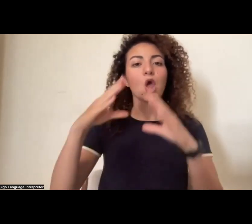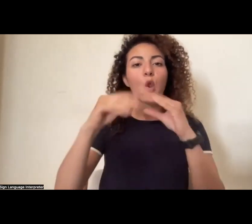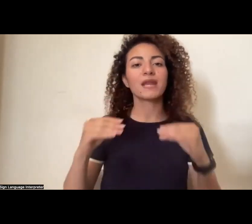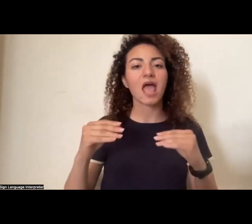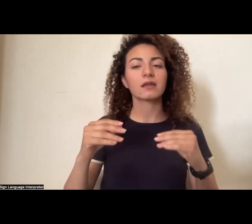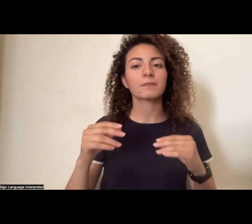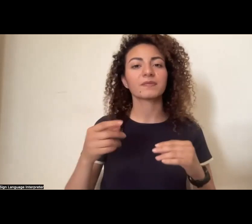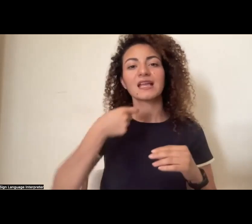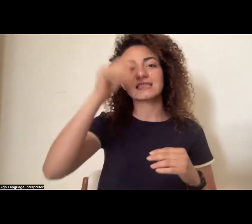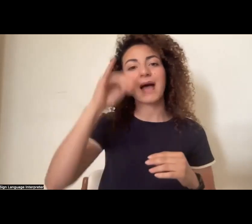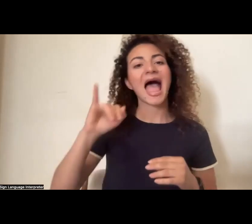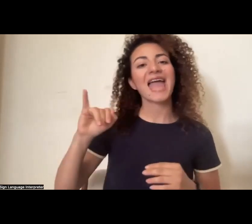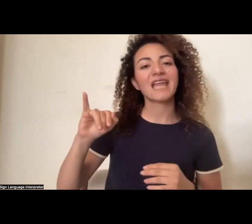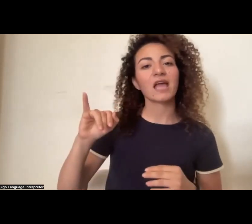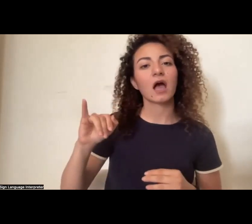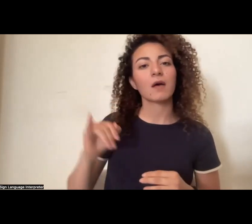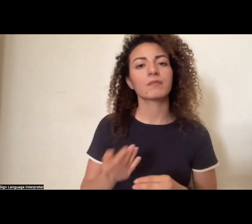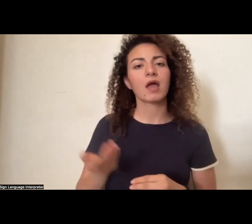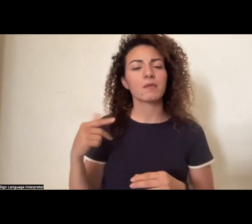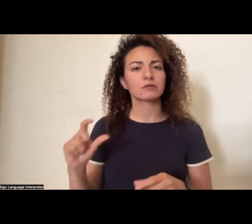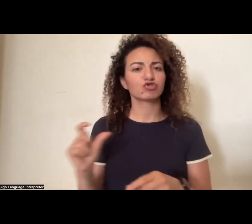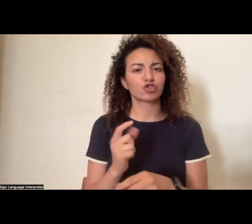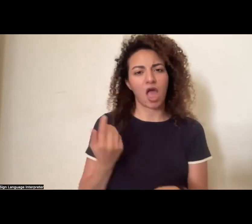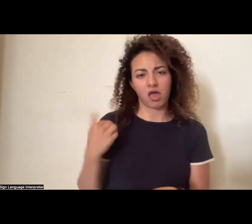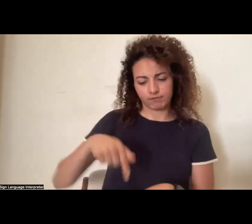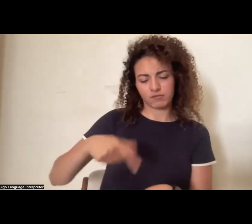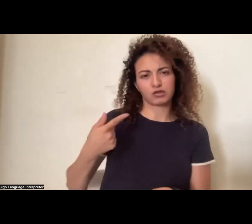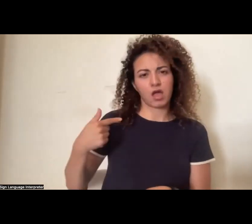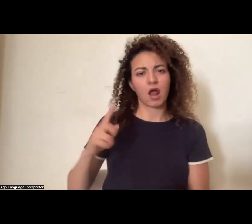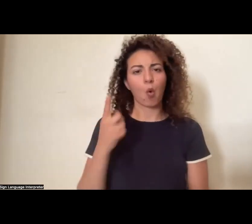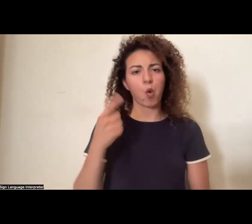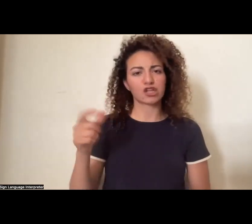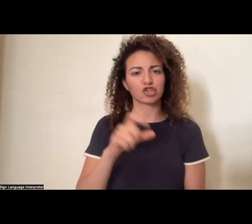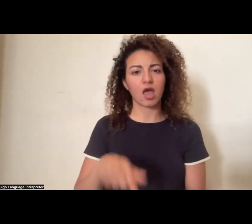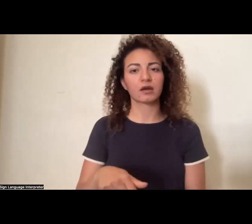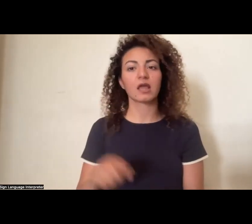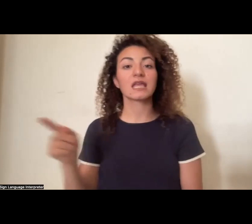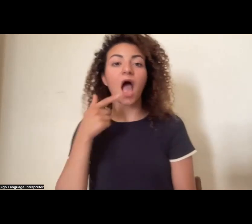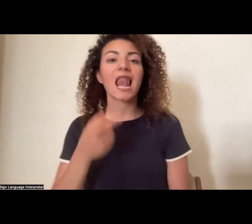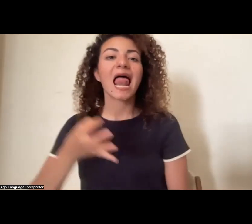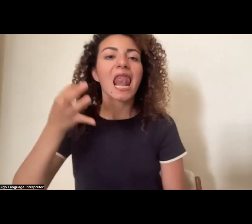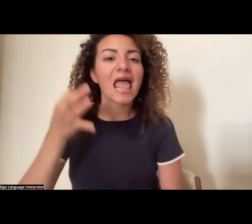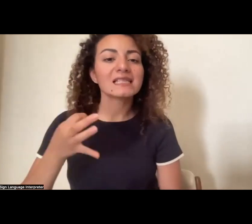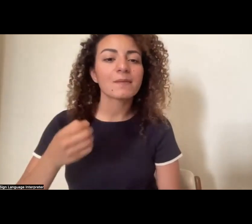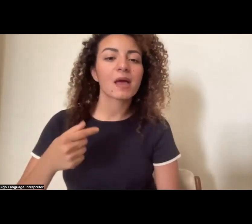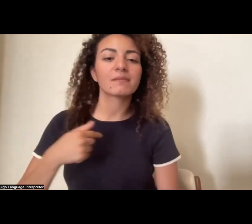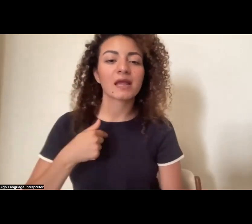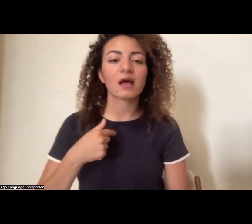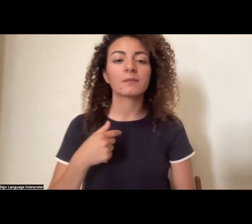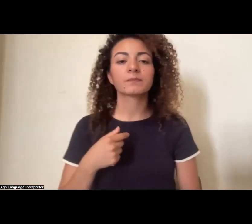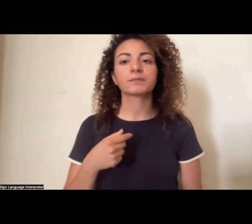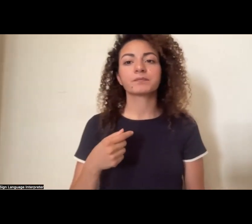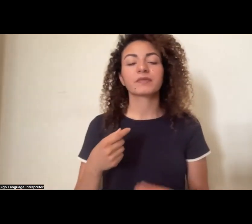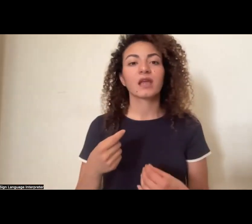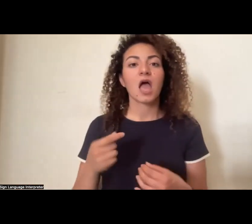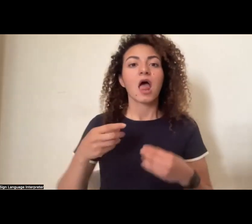UNESCO earlier in June, earlier this month. She was saying that we need to legislate the right to health and